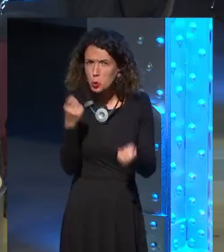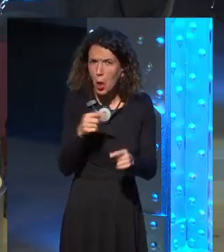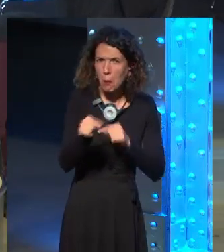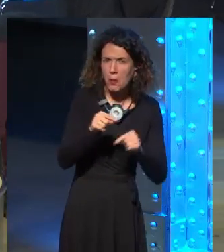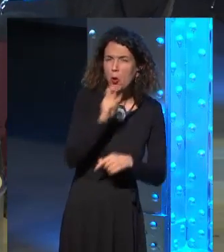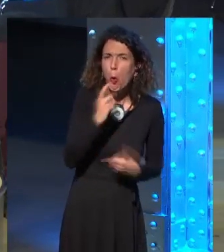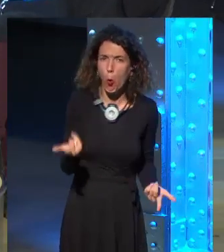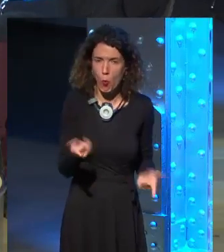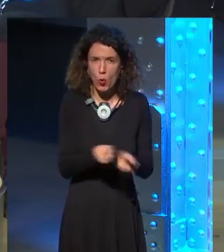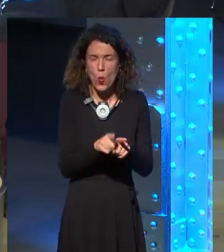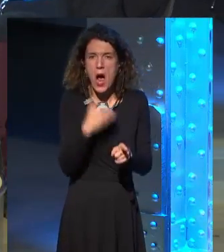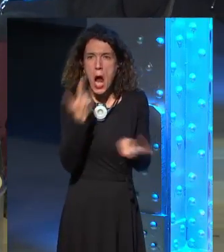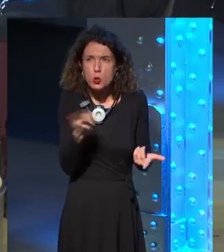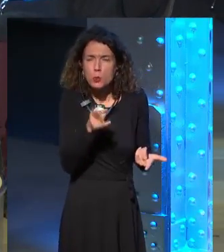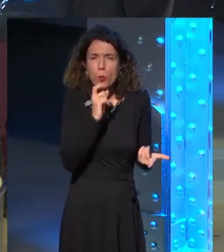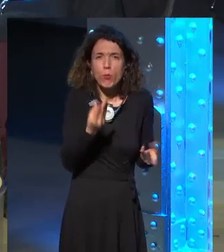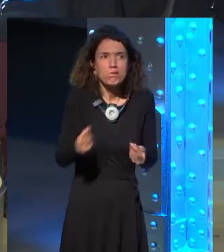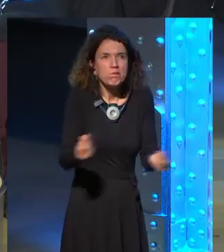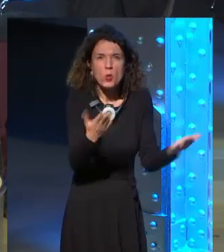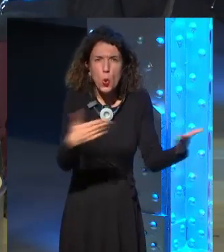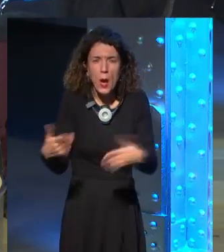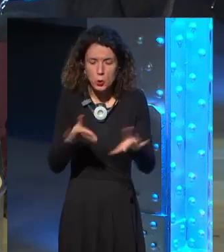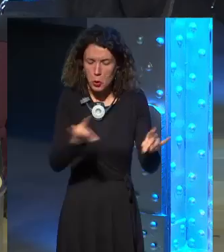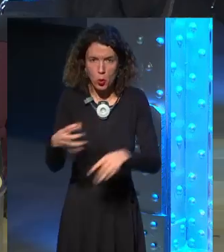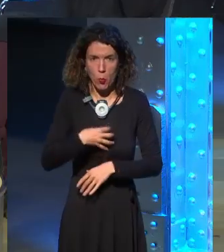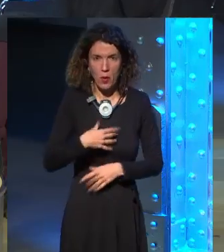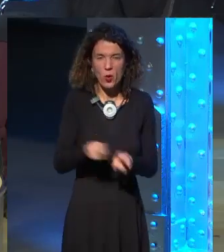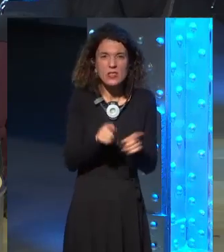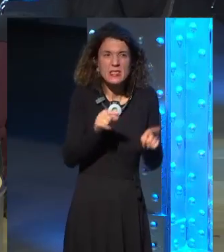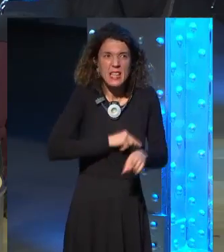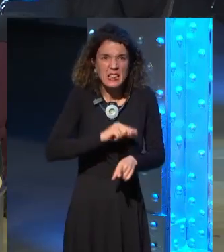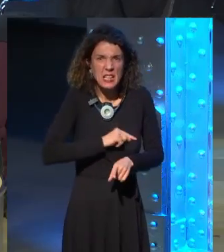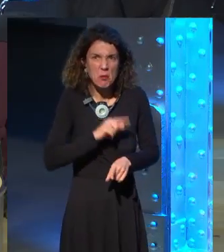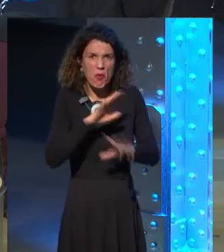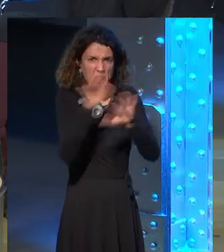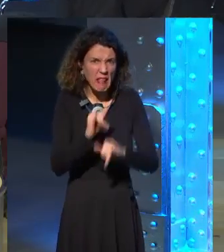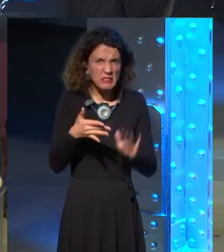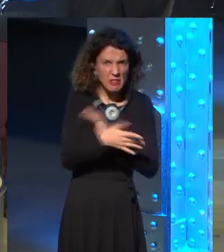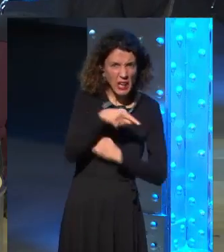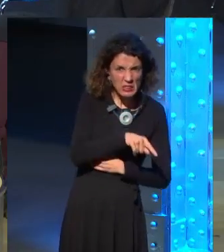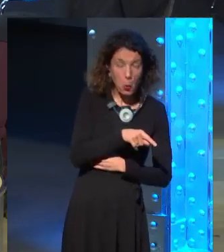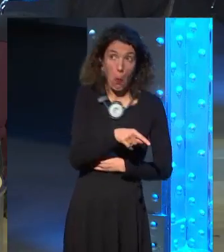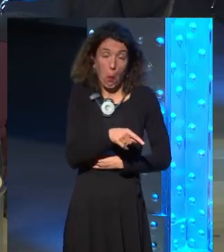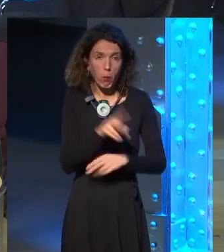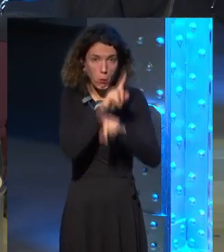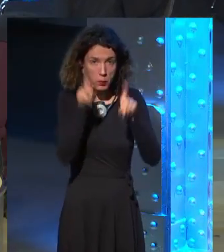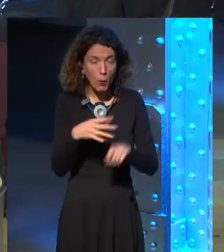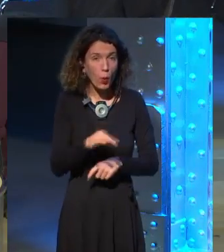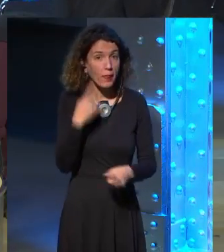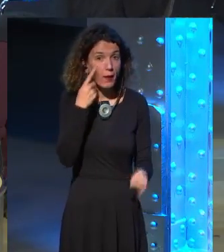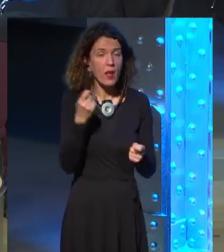might ask how you can really measure that. That is something that is so elusive. Sometimes we don't even know that